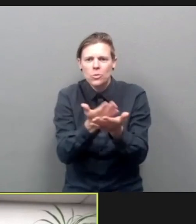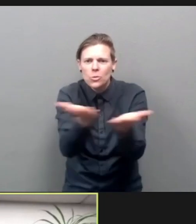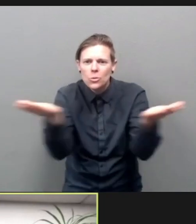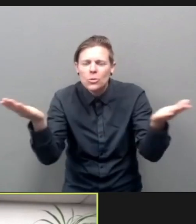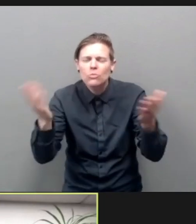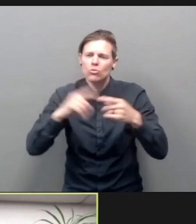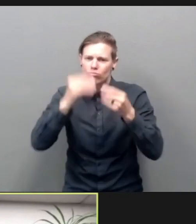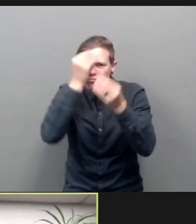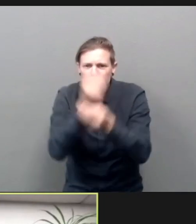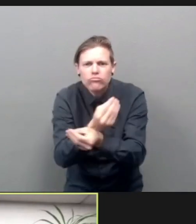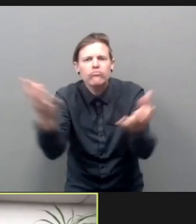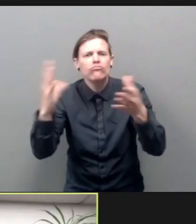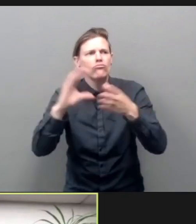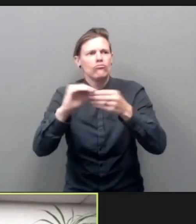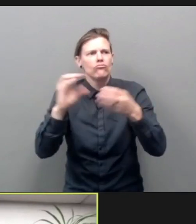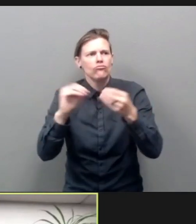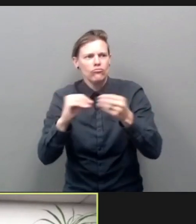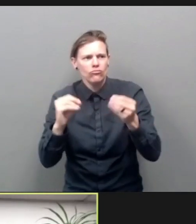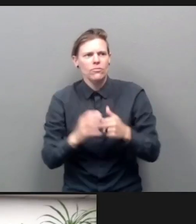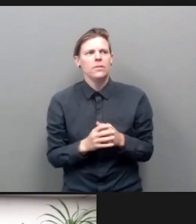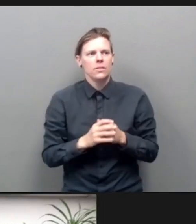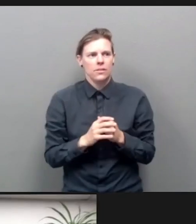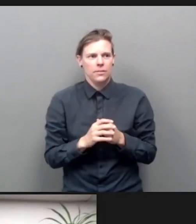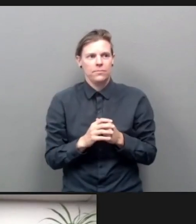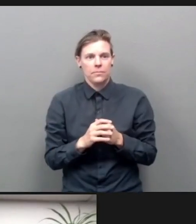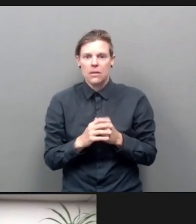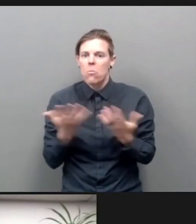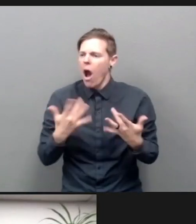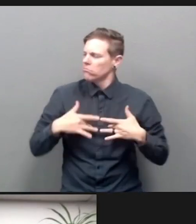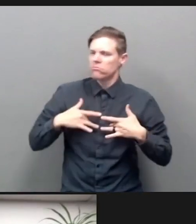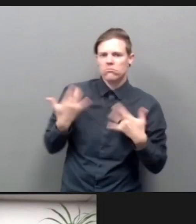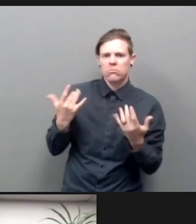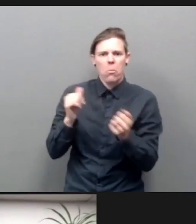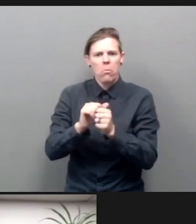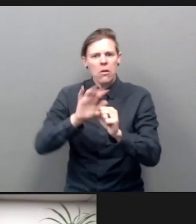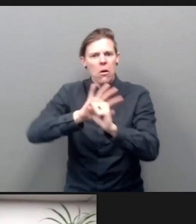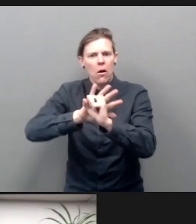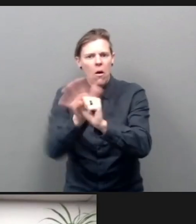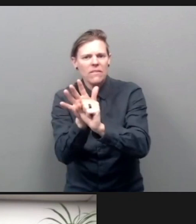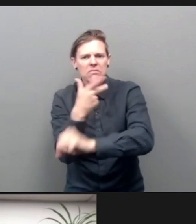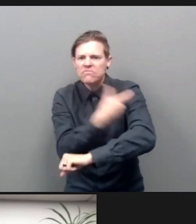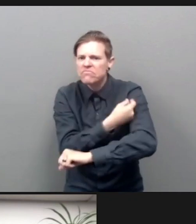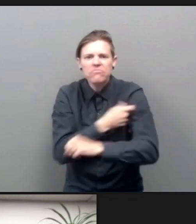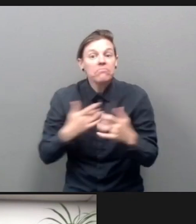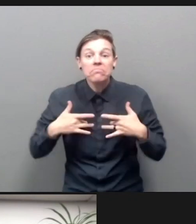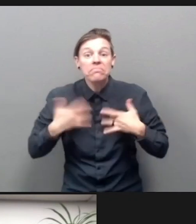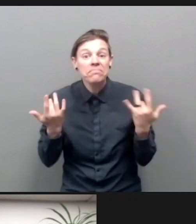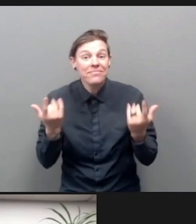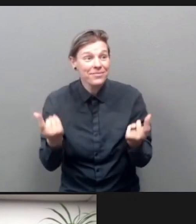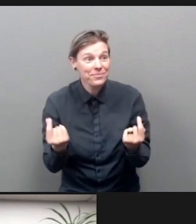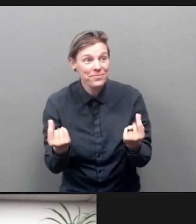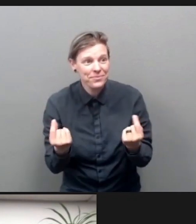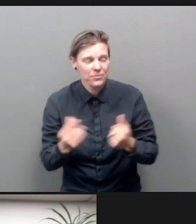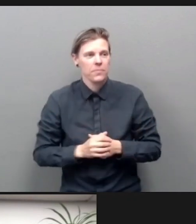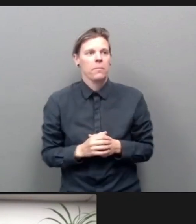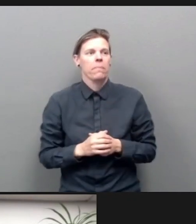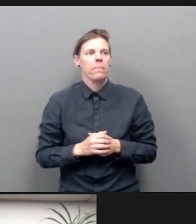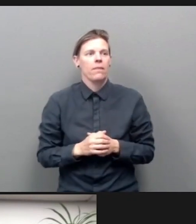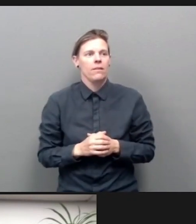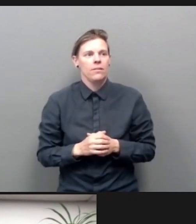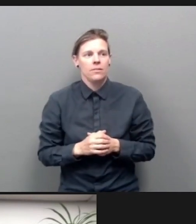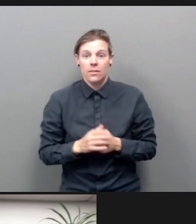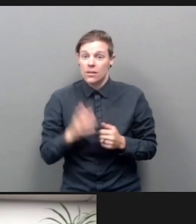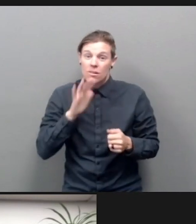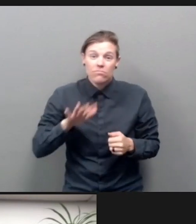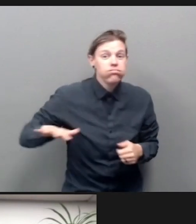you COVID updates is that every New Mexican, I am sure, every American,